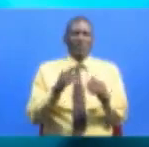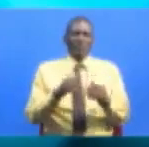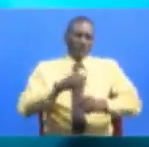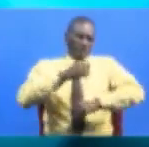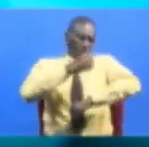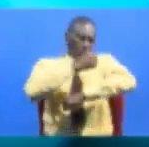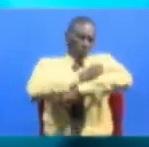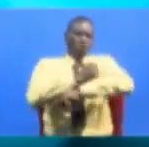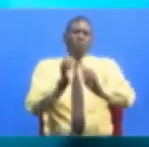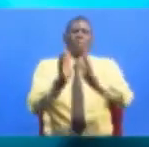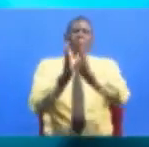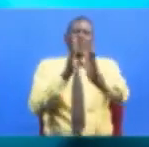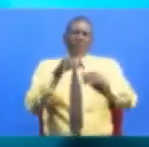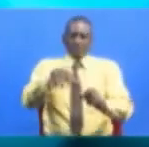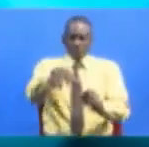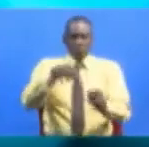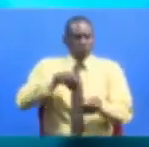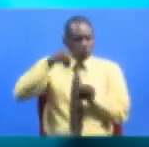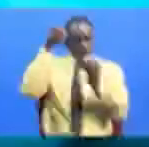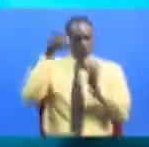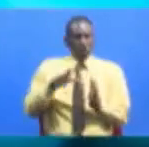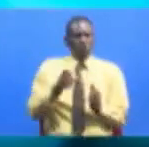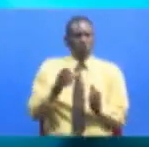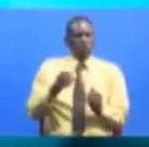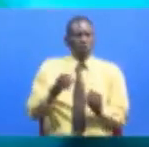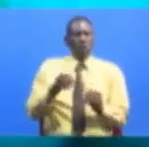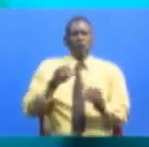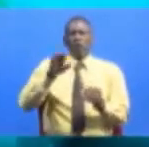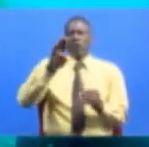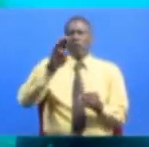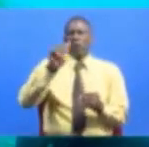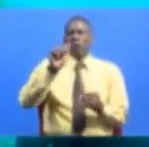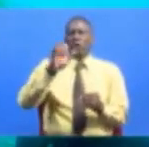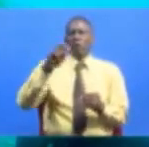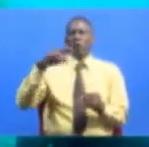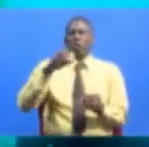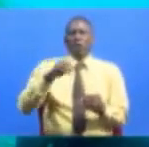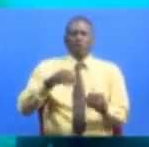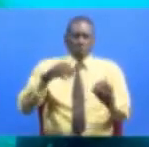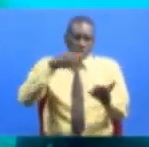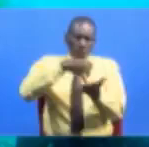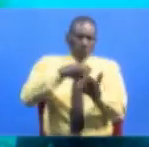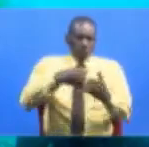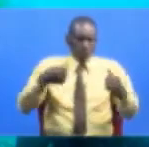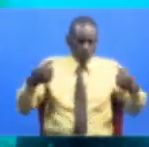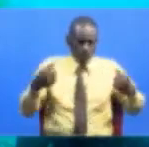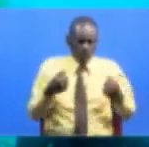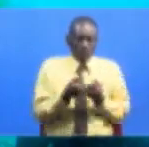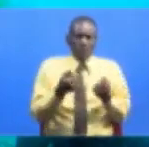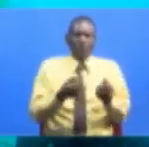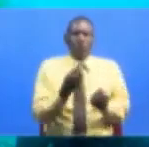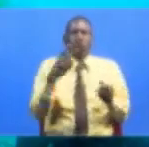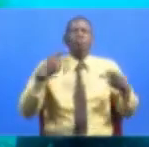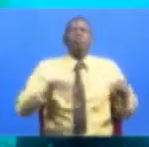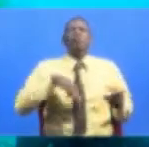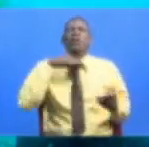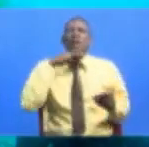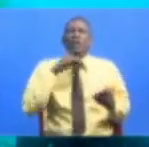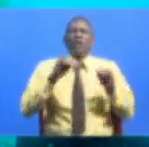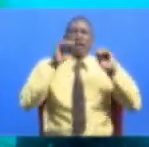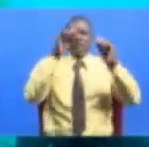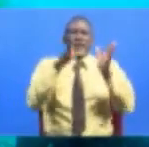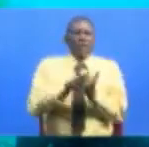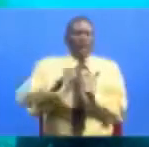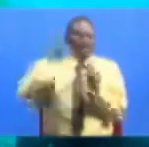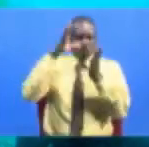students on an academic trip in Baringo has been involved in an accident killing two people. A teacher and a student of Kapsabet Boys High